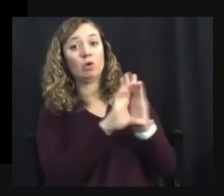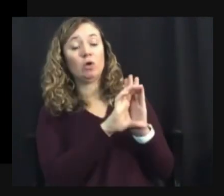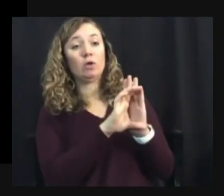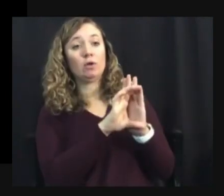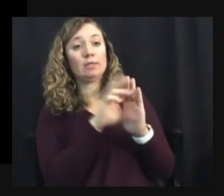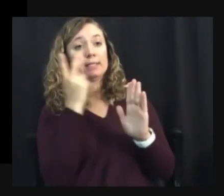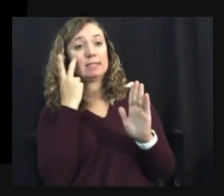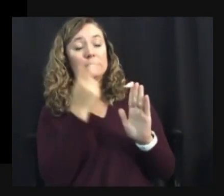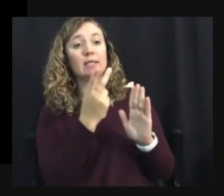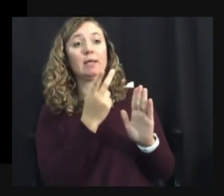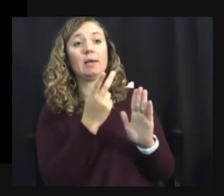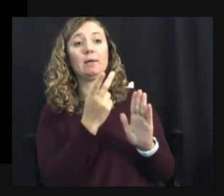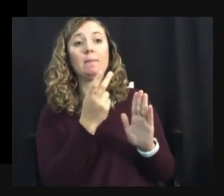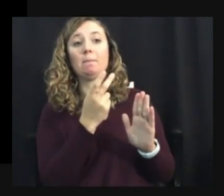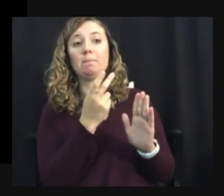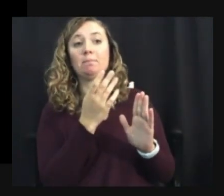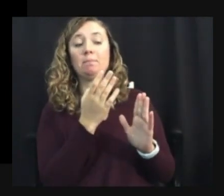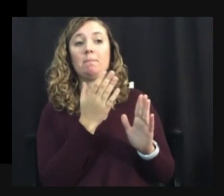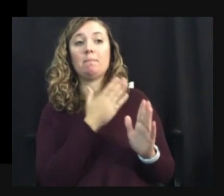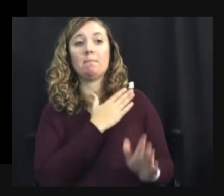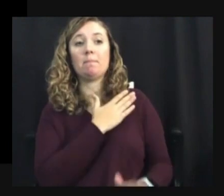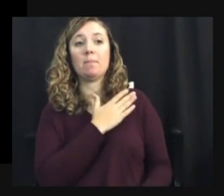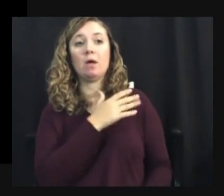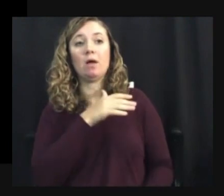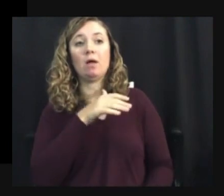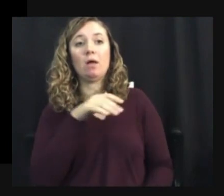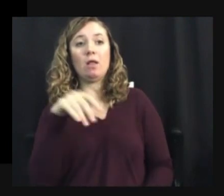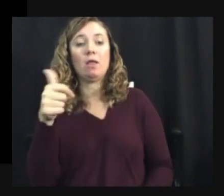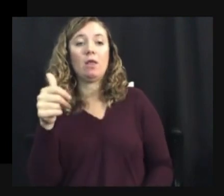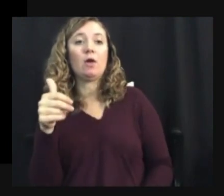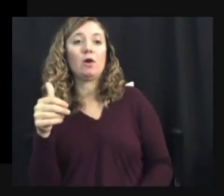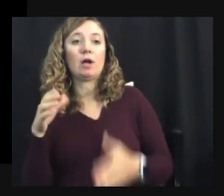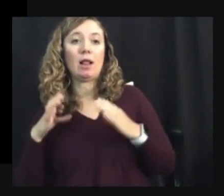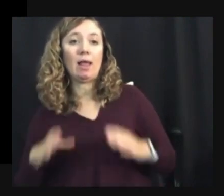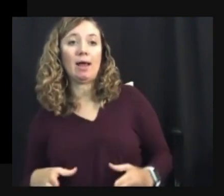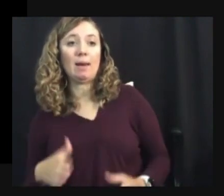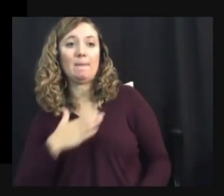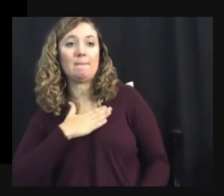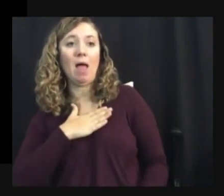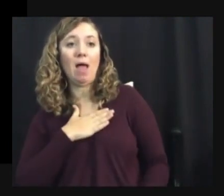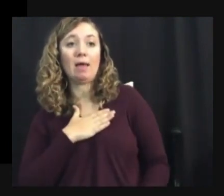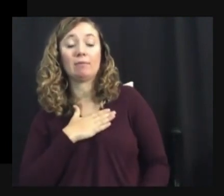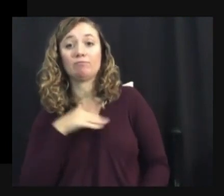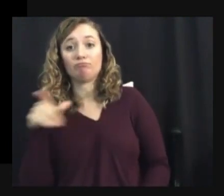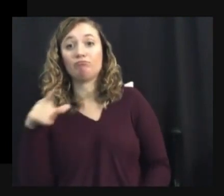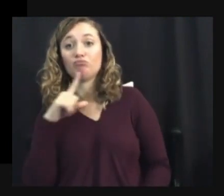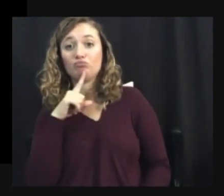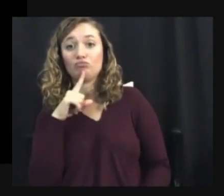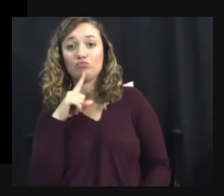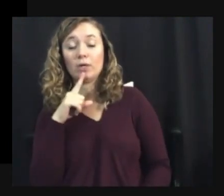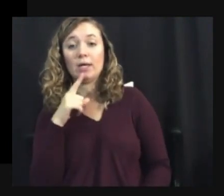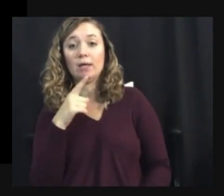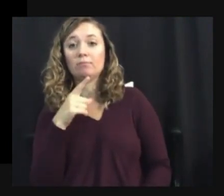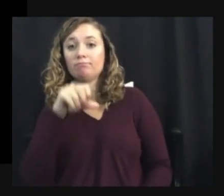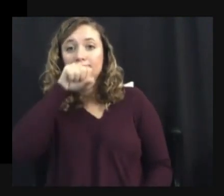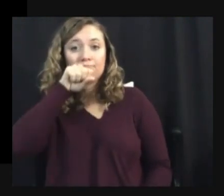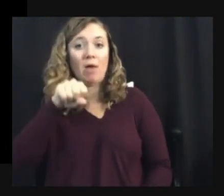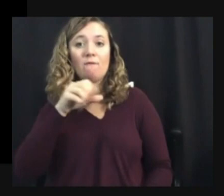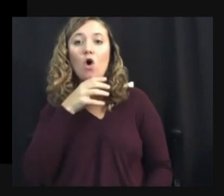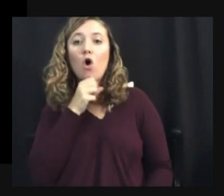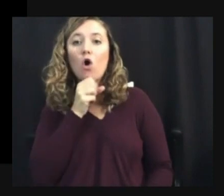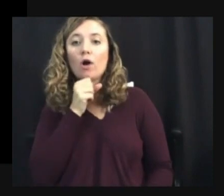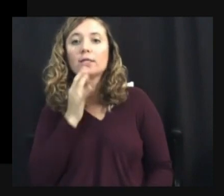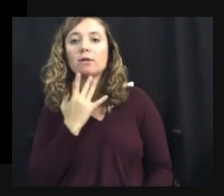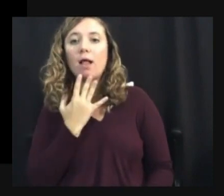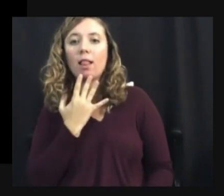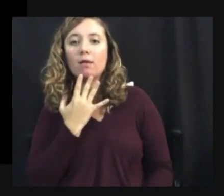that belonged to a former client of mine, and he really loved the color orange, and he